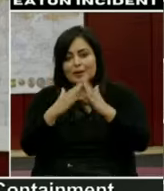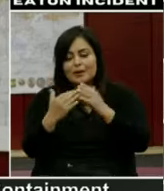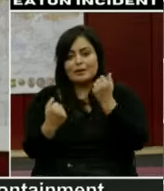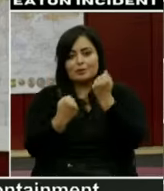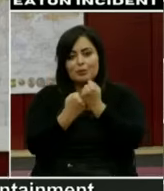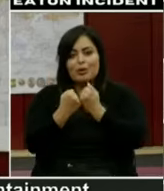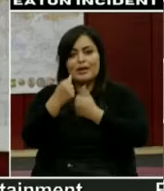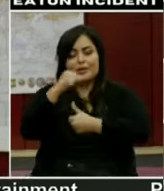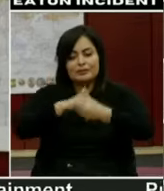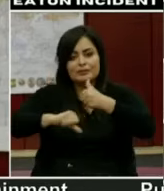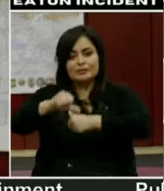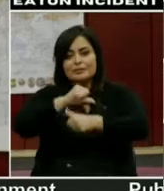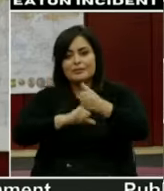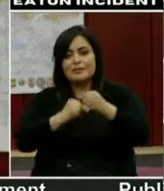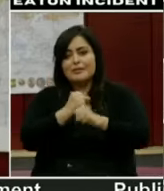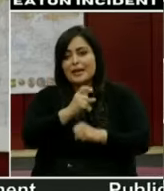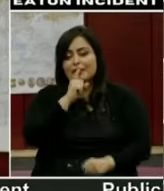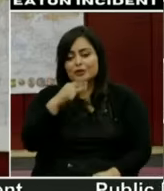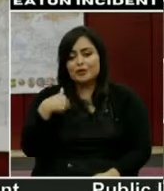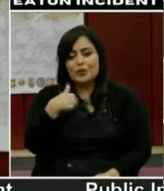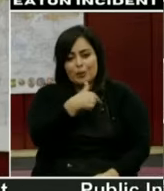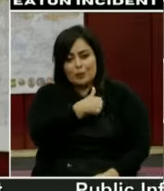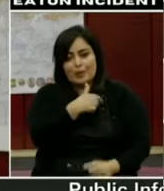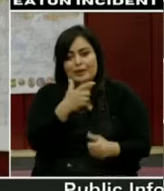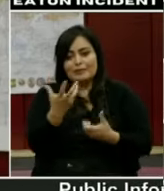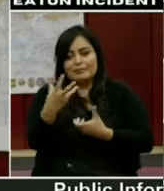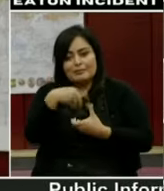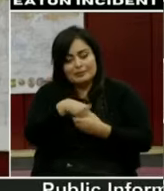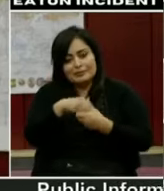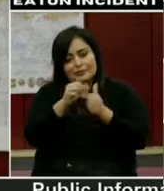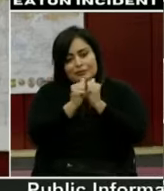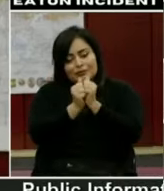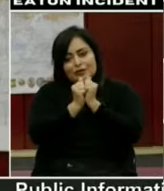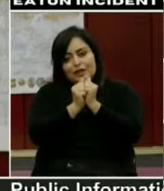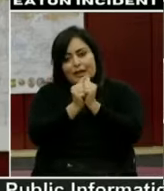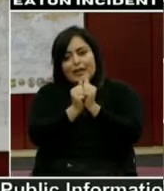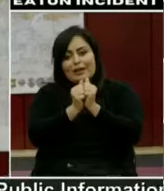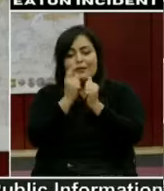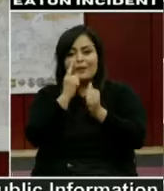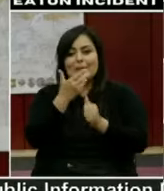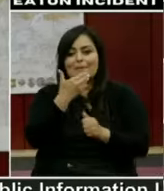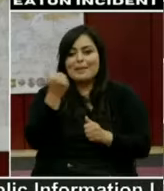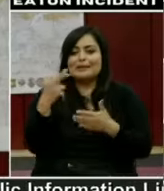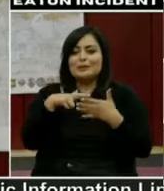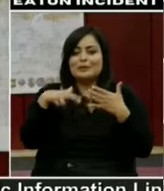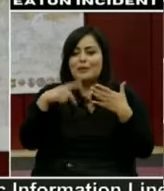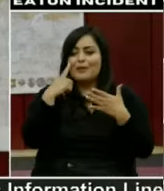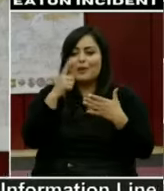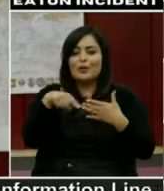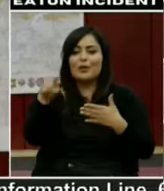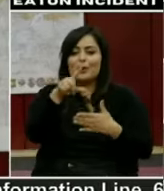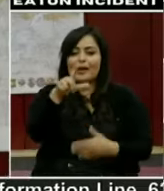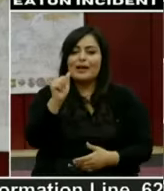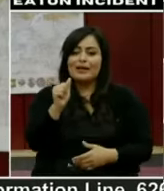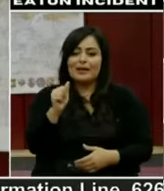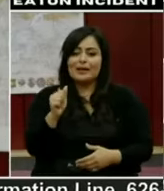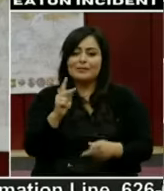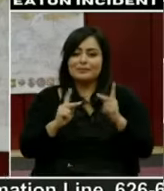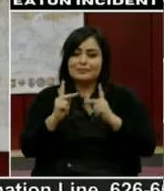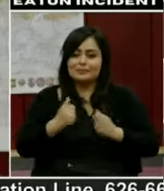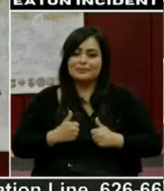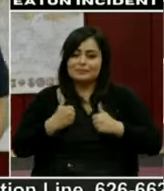other, and doing everything else we can in this effort to make sure that we have the best possible outcome for the citizens of Los Angeles County. Thank